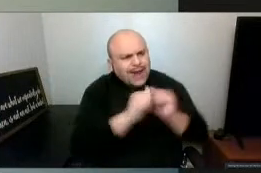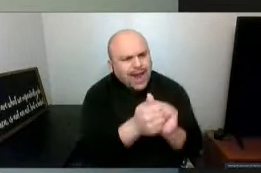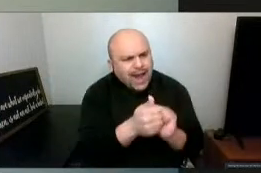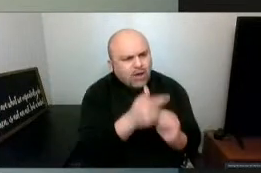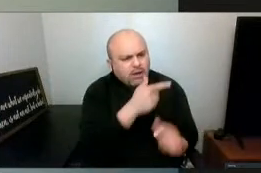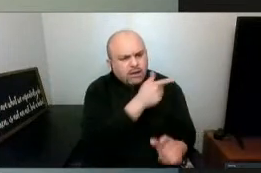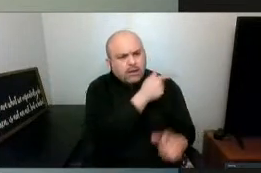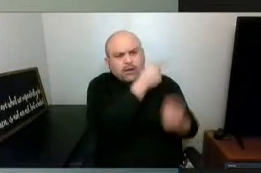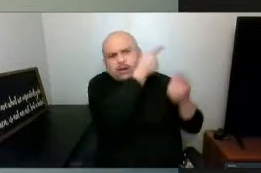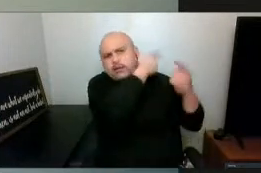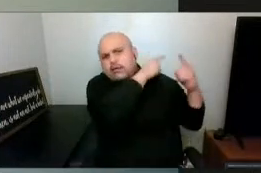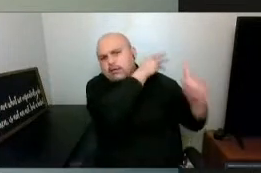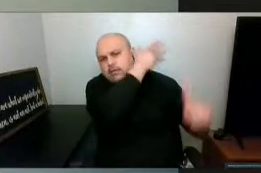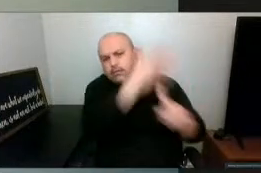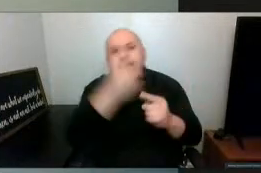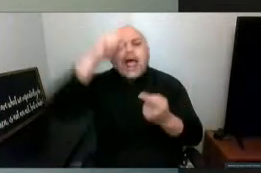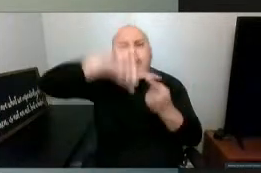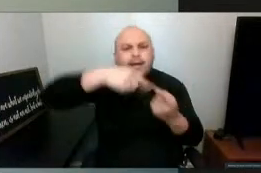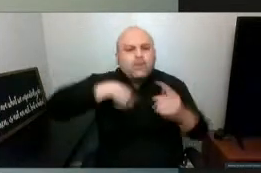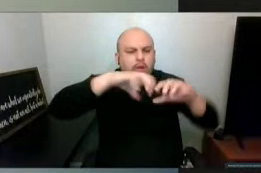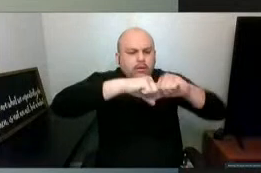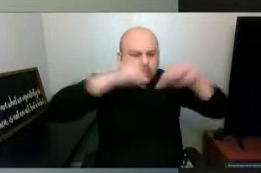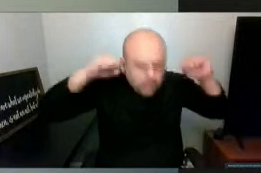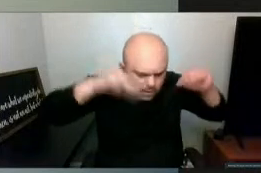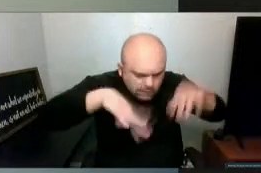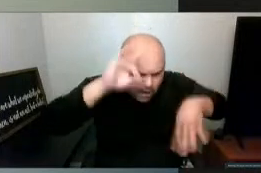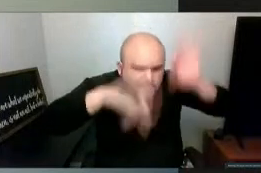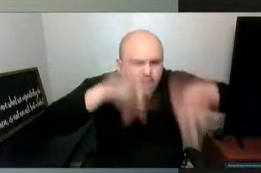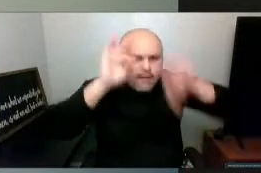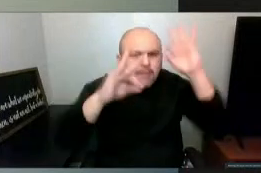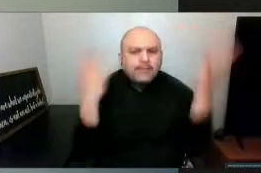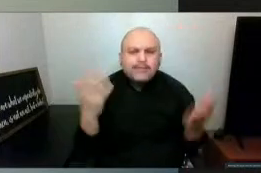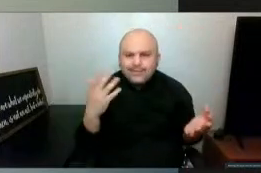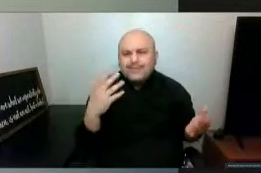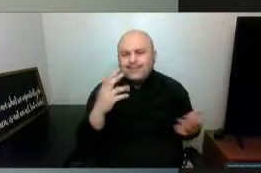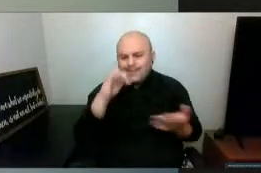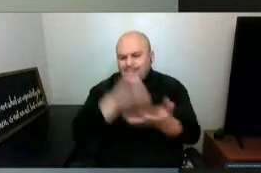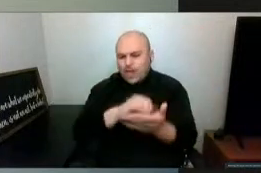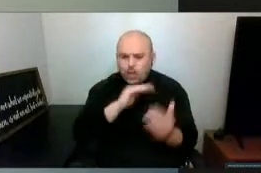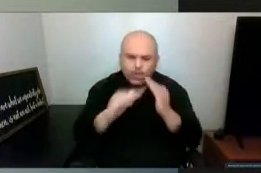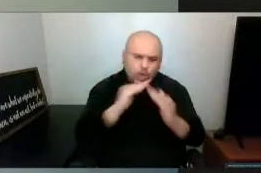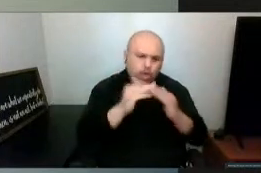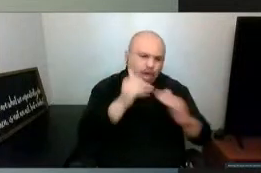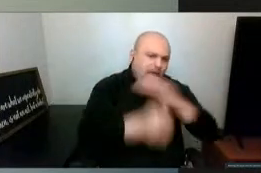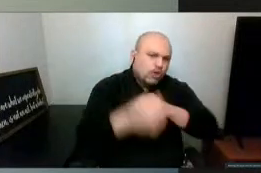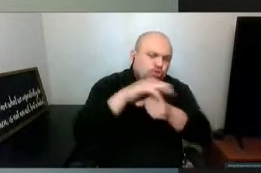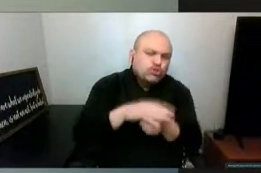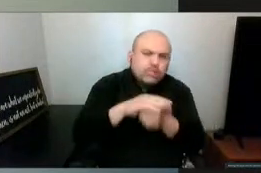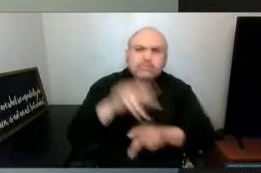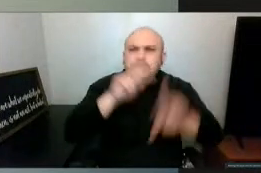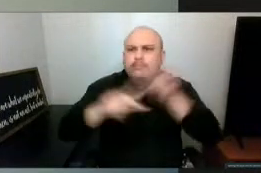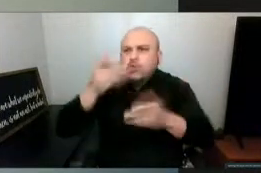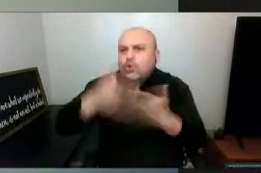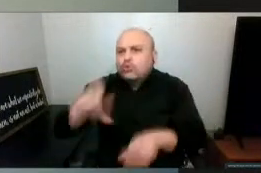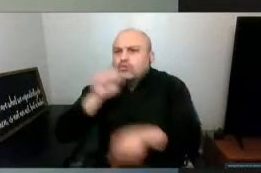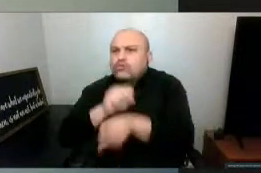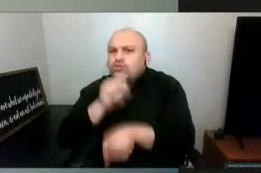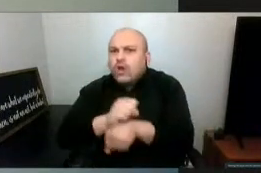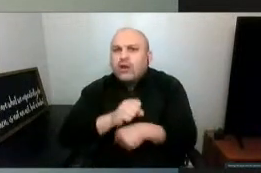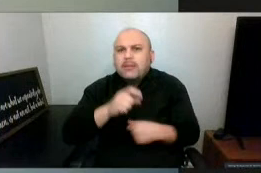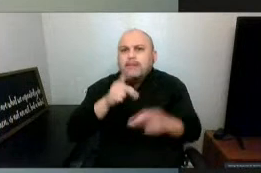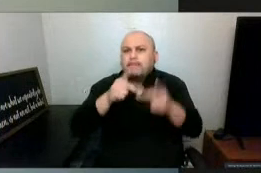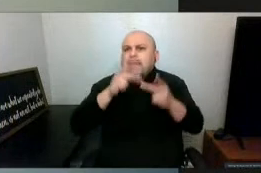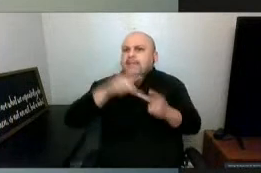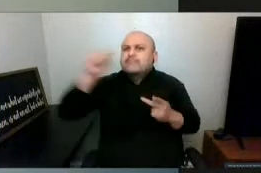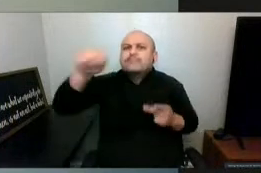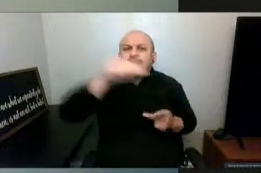can unpack it. But, you know, when your community's under stress and people are losing jobs in the settings where you're in, it comes to